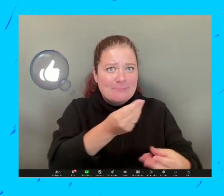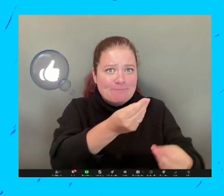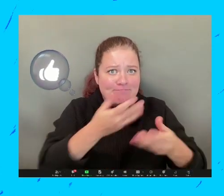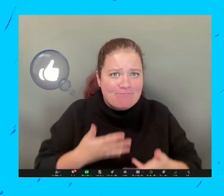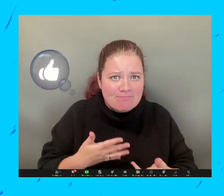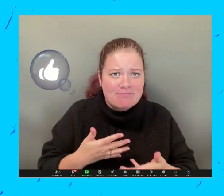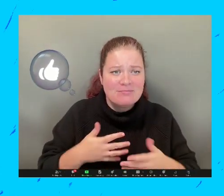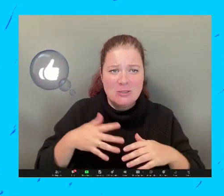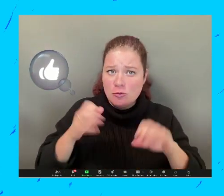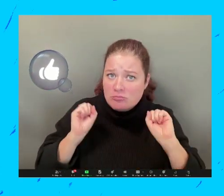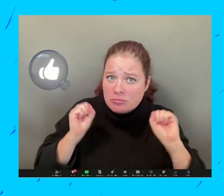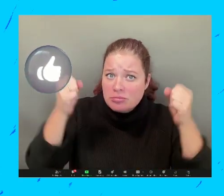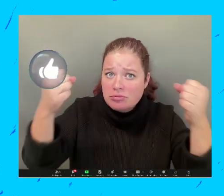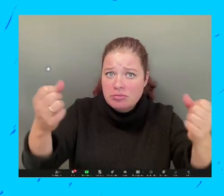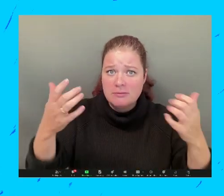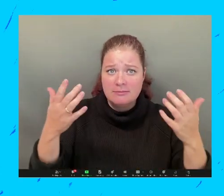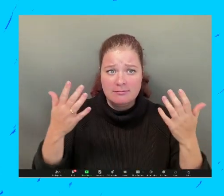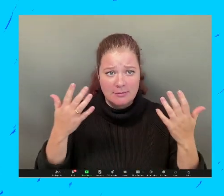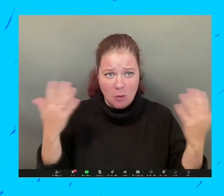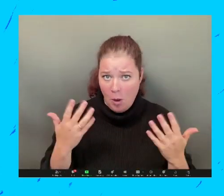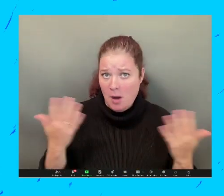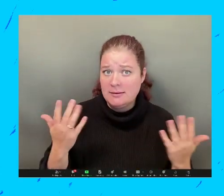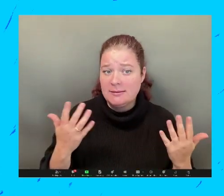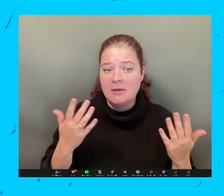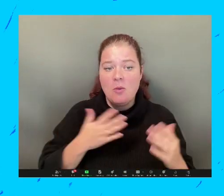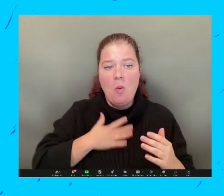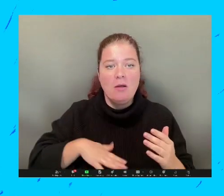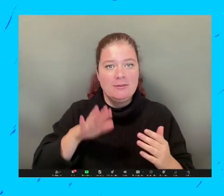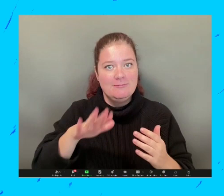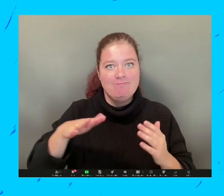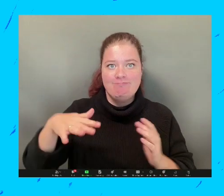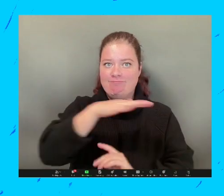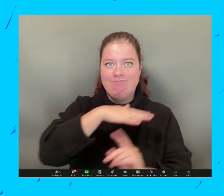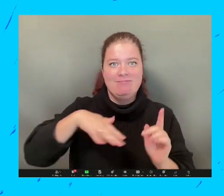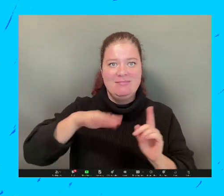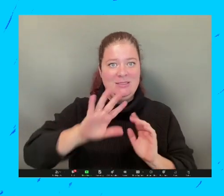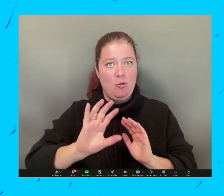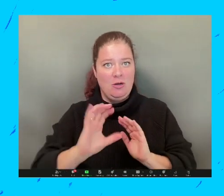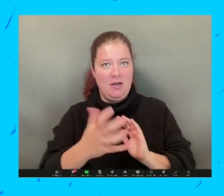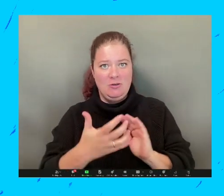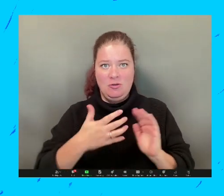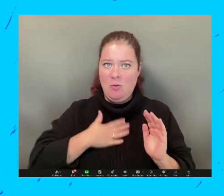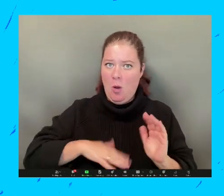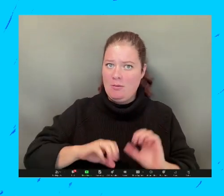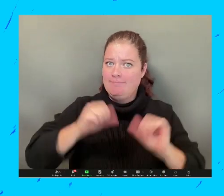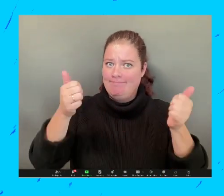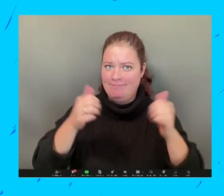you would do in order to improve the situation in your country when it comes to CSE.